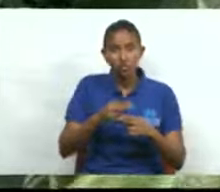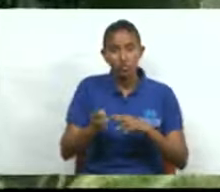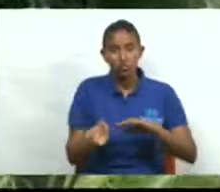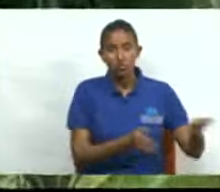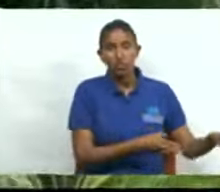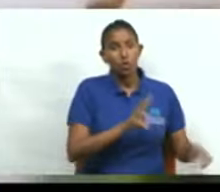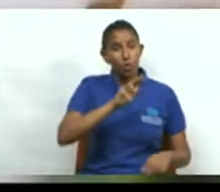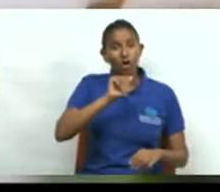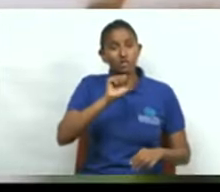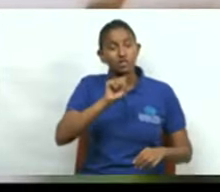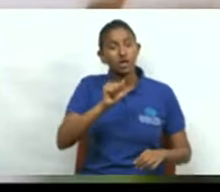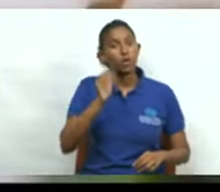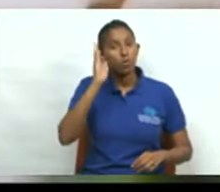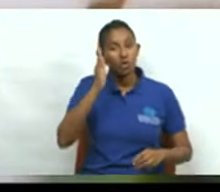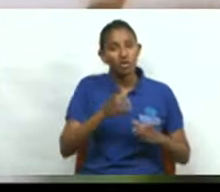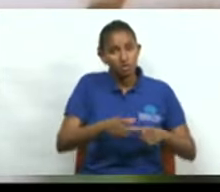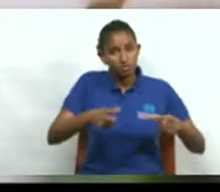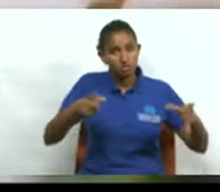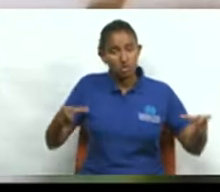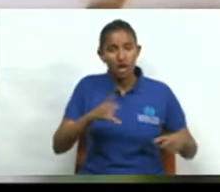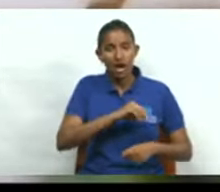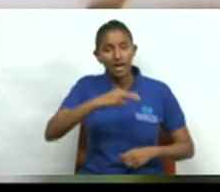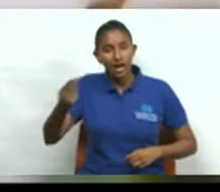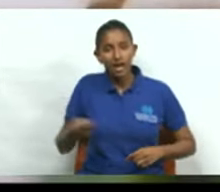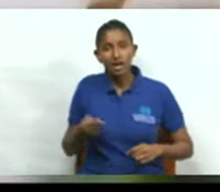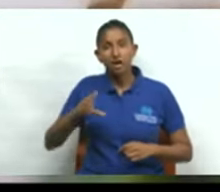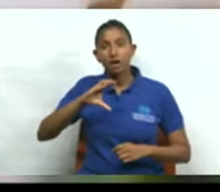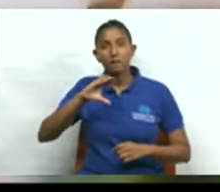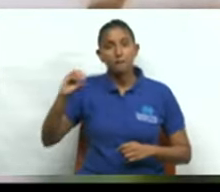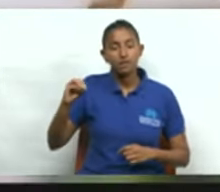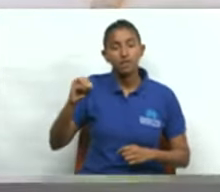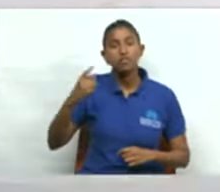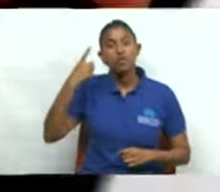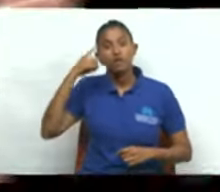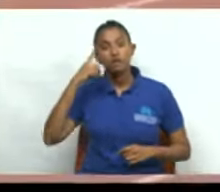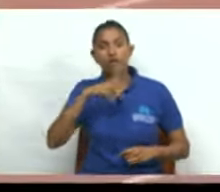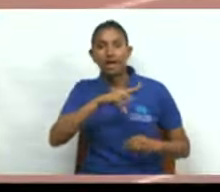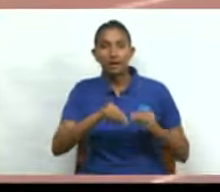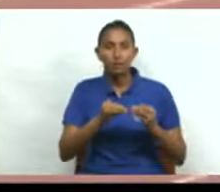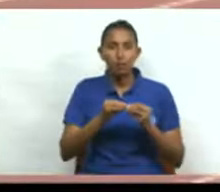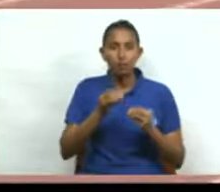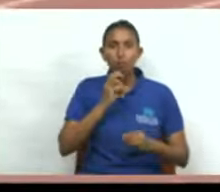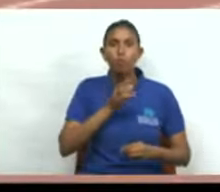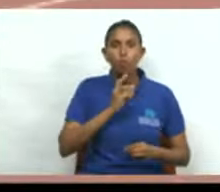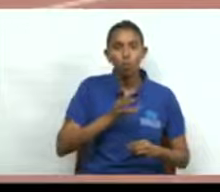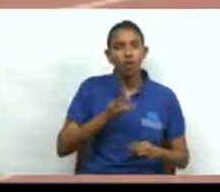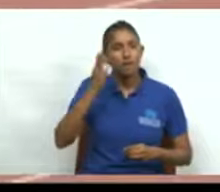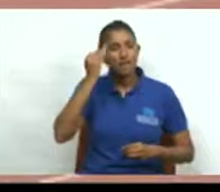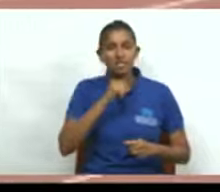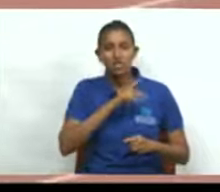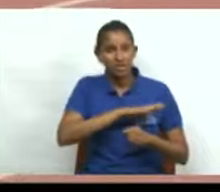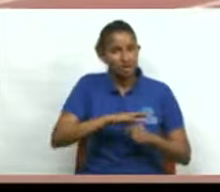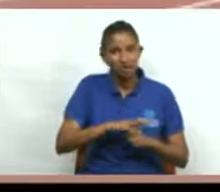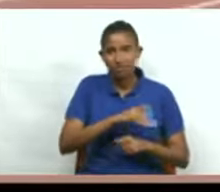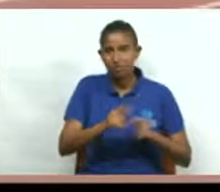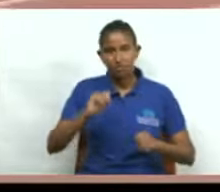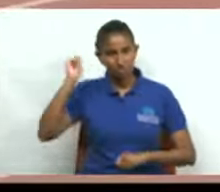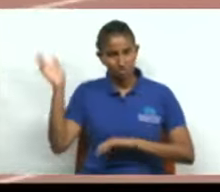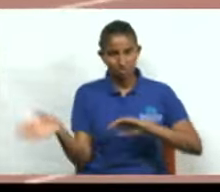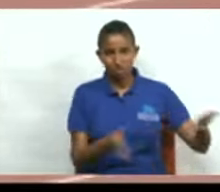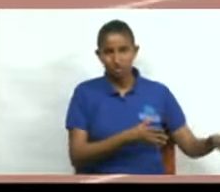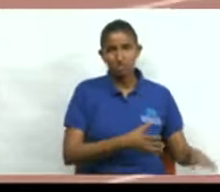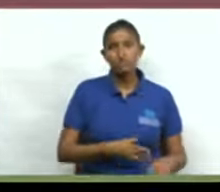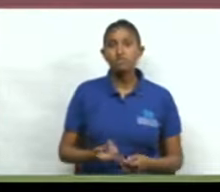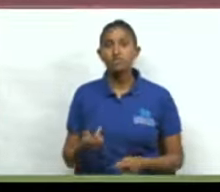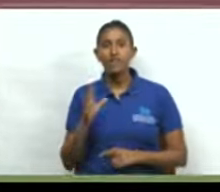private contractors to address water shortages across the country. Coming up in sport, returning champions Sene Frederick